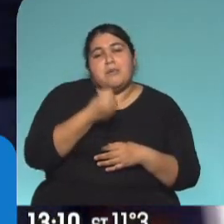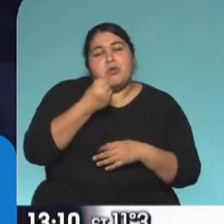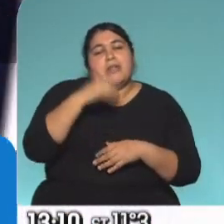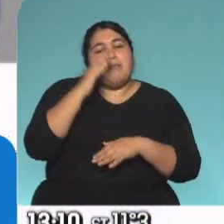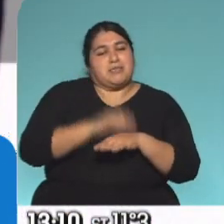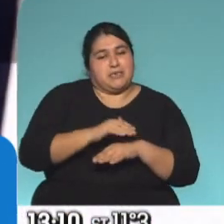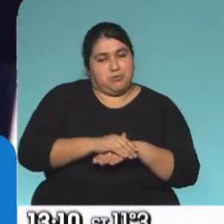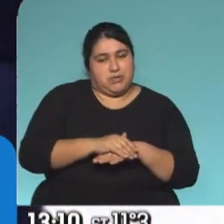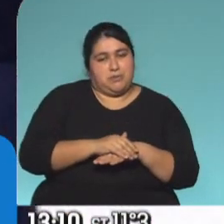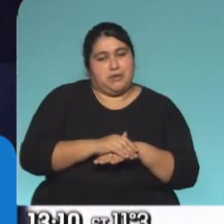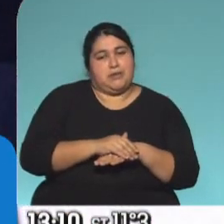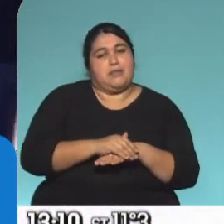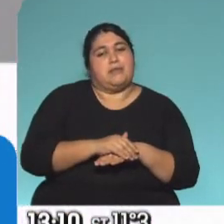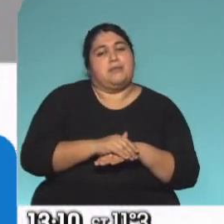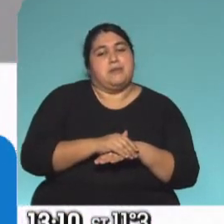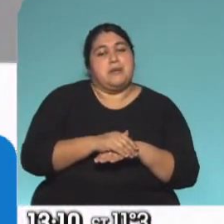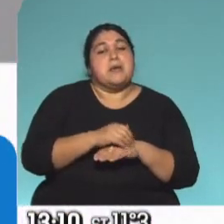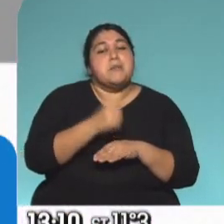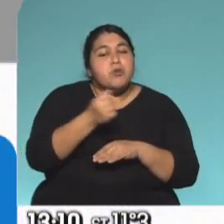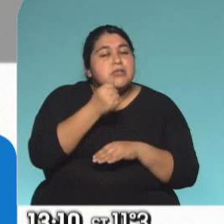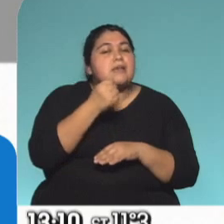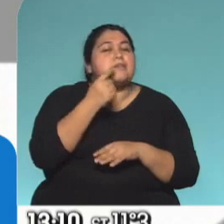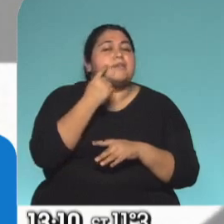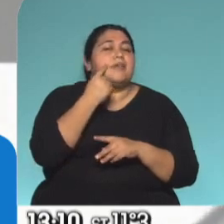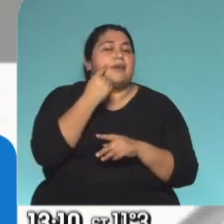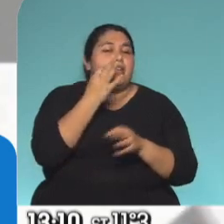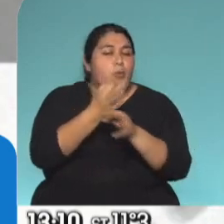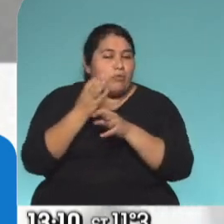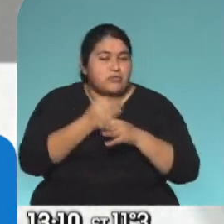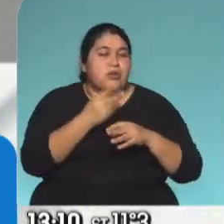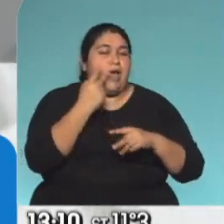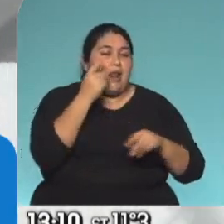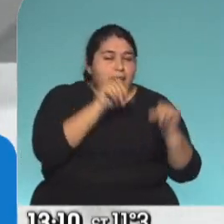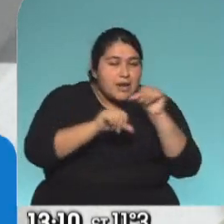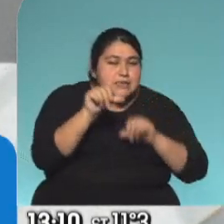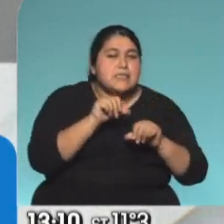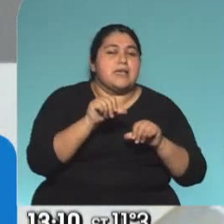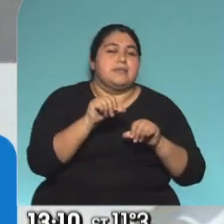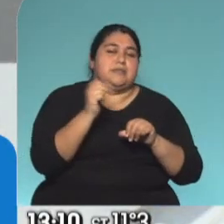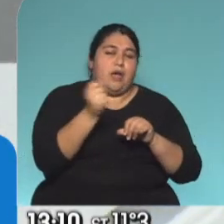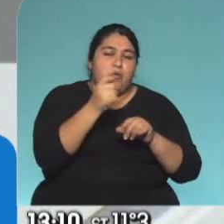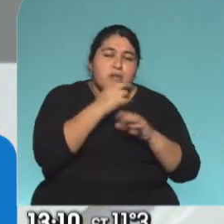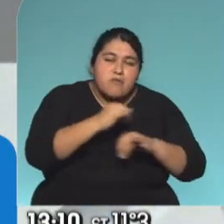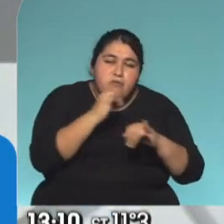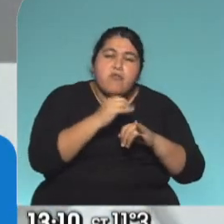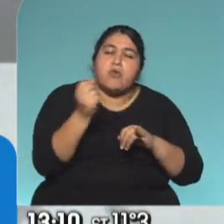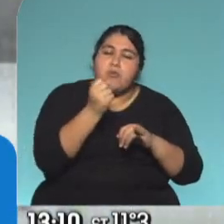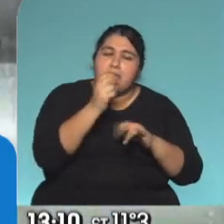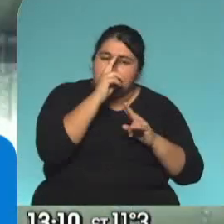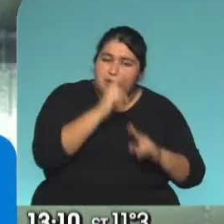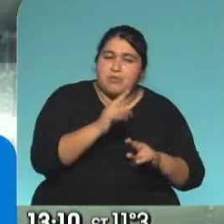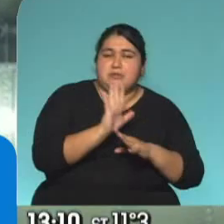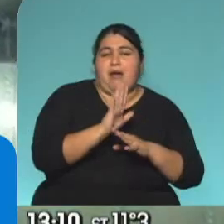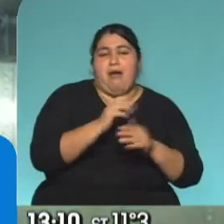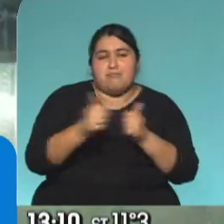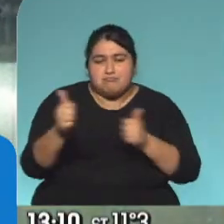responsible. It means following the science, listening to the experts, washing our hands, social distancing. It